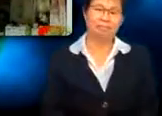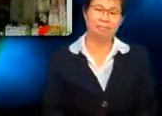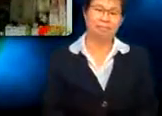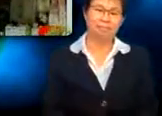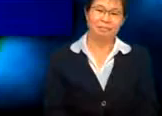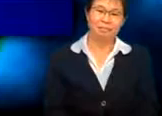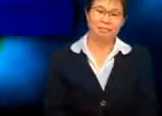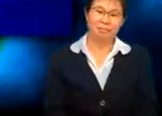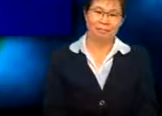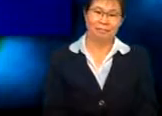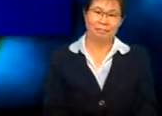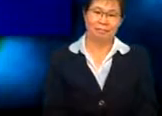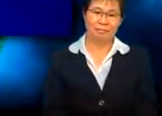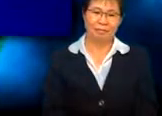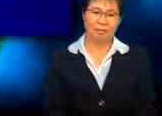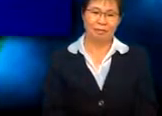short-sightedness.